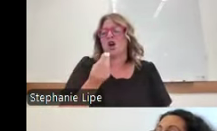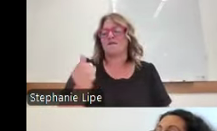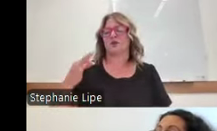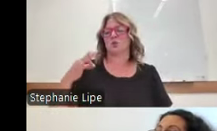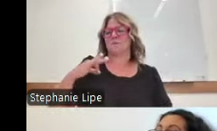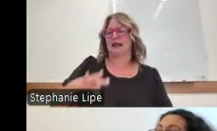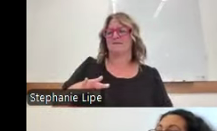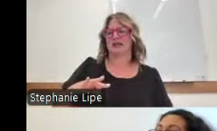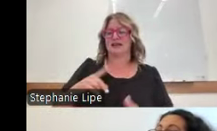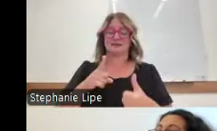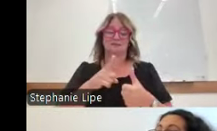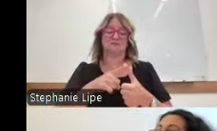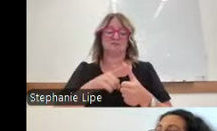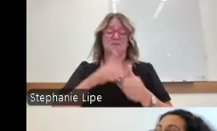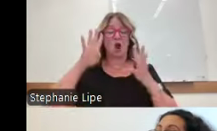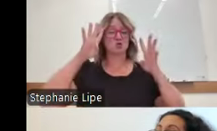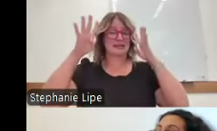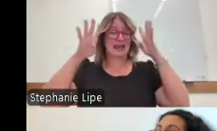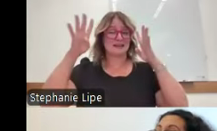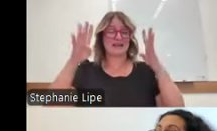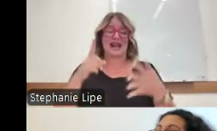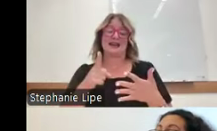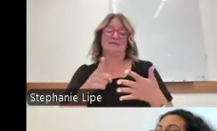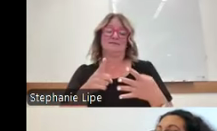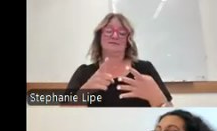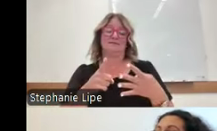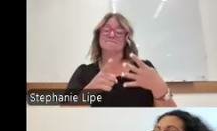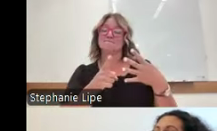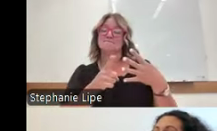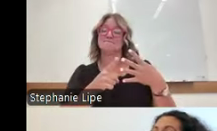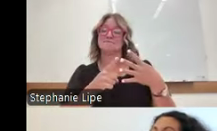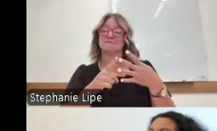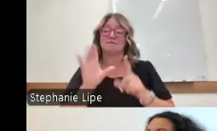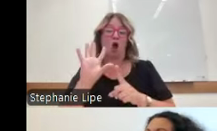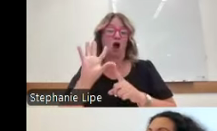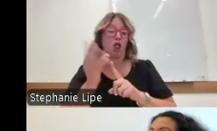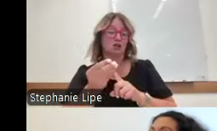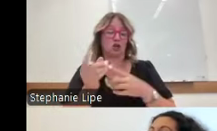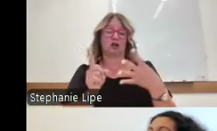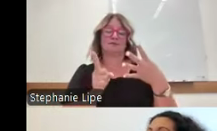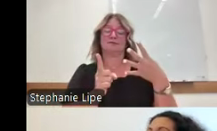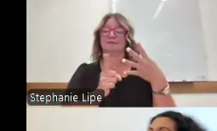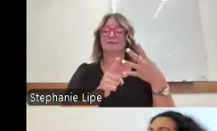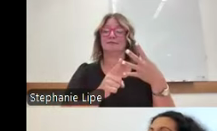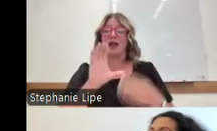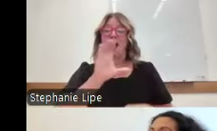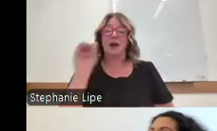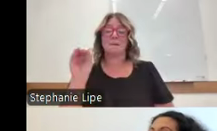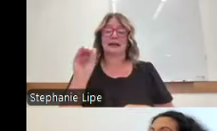company. Here are a few benefits. So we have creativity, culture,